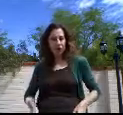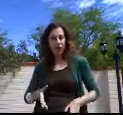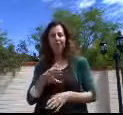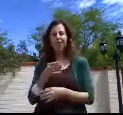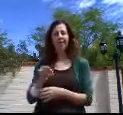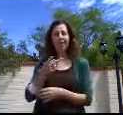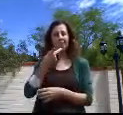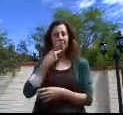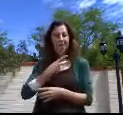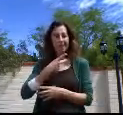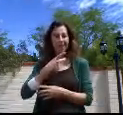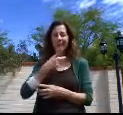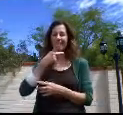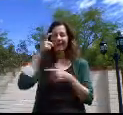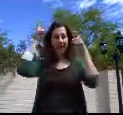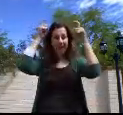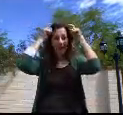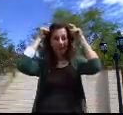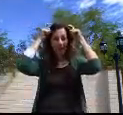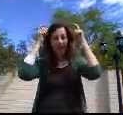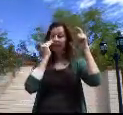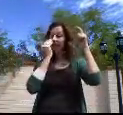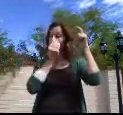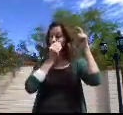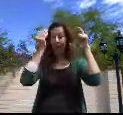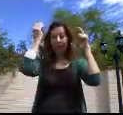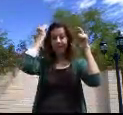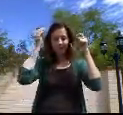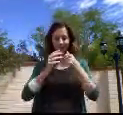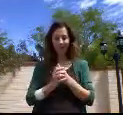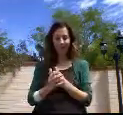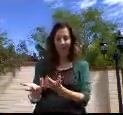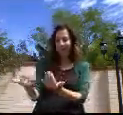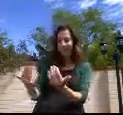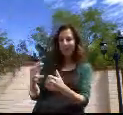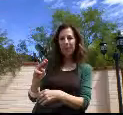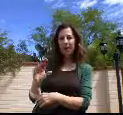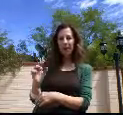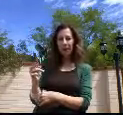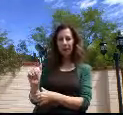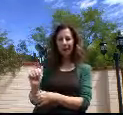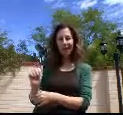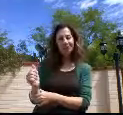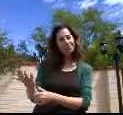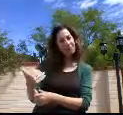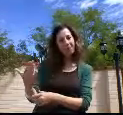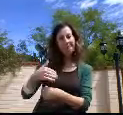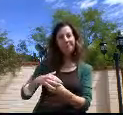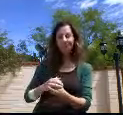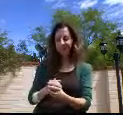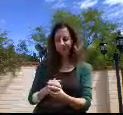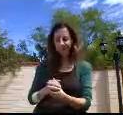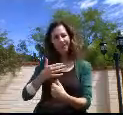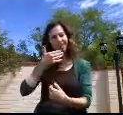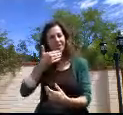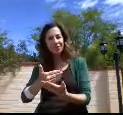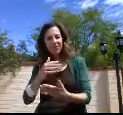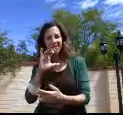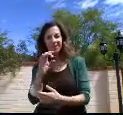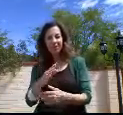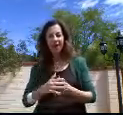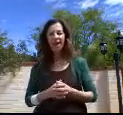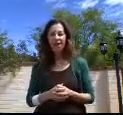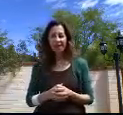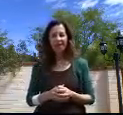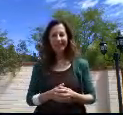skirt and her pink flower headband. There she goes. Work it, Mocha. Work it. Come on. Come on.